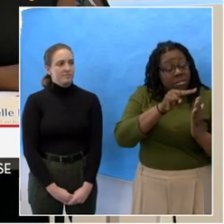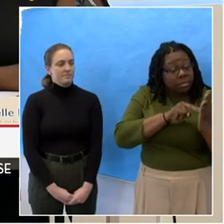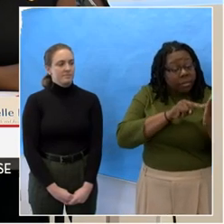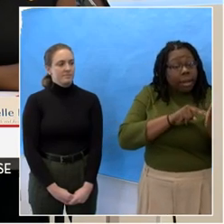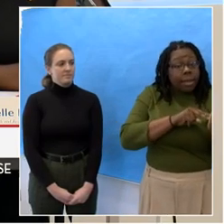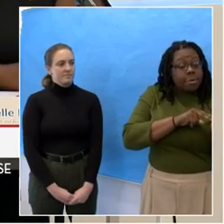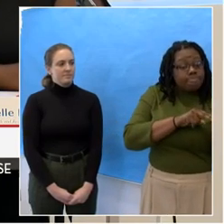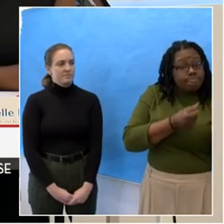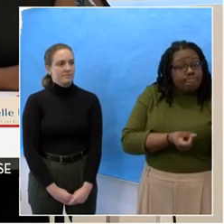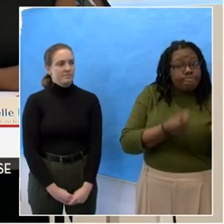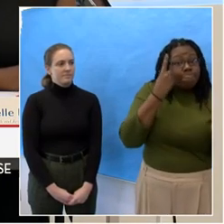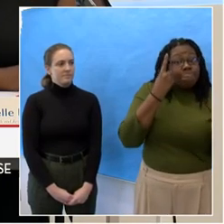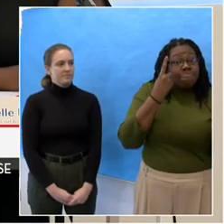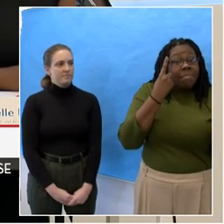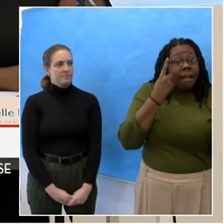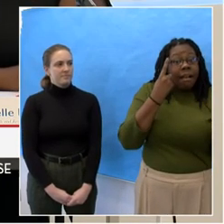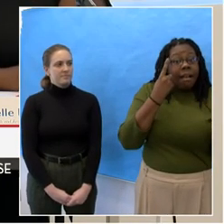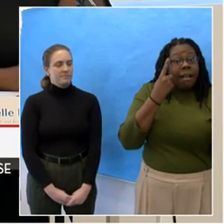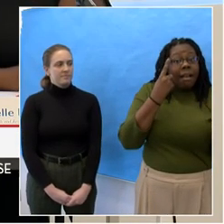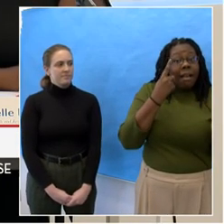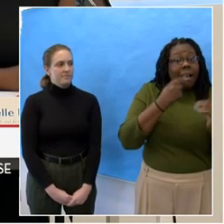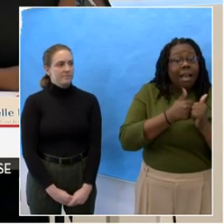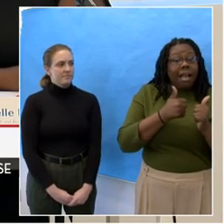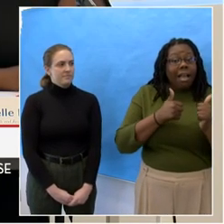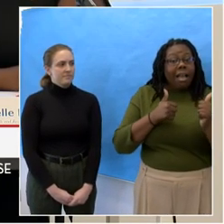is incredibly burdensome.